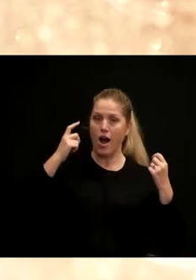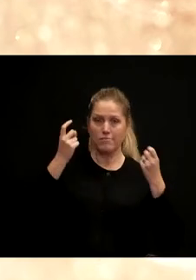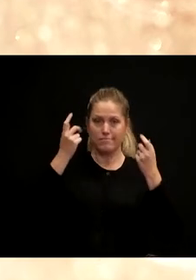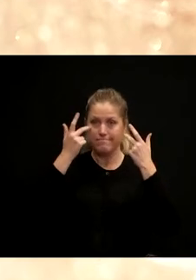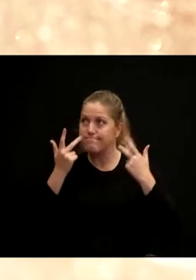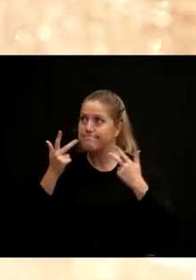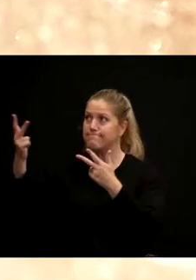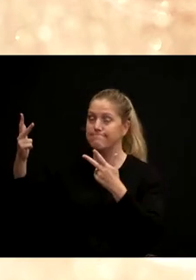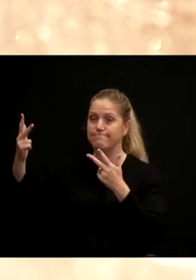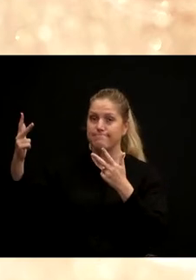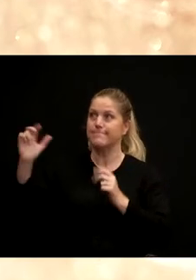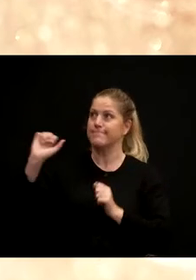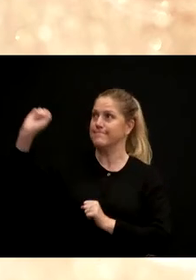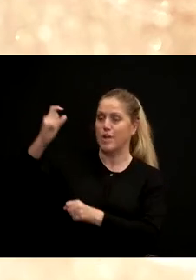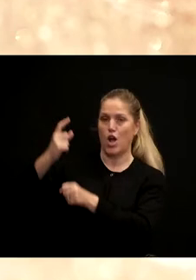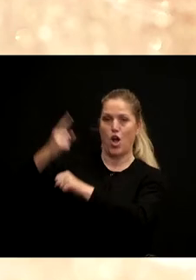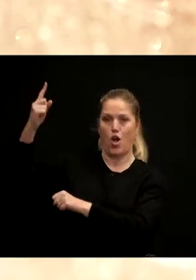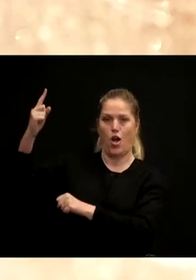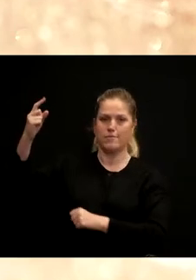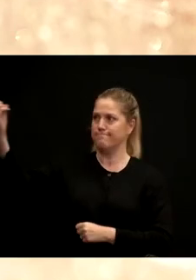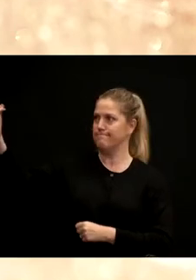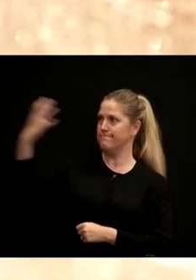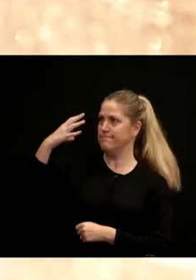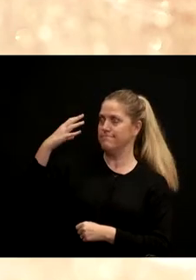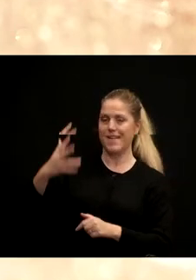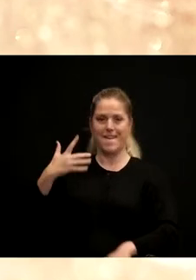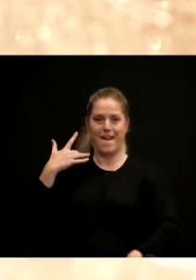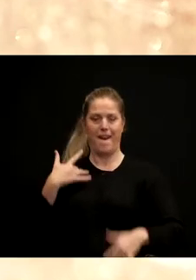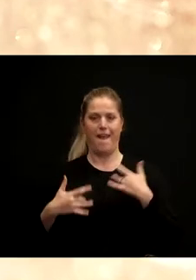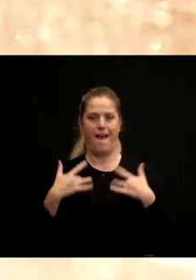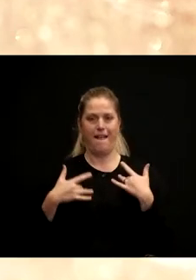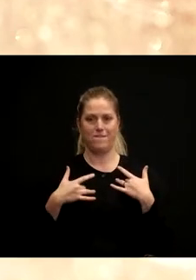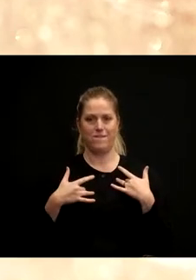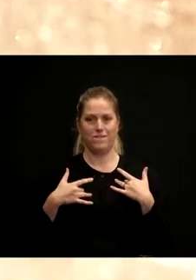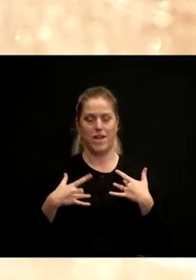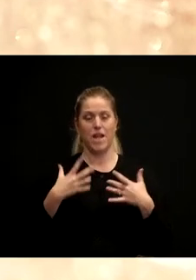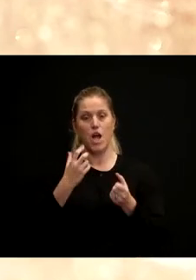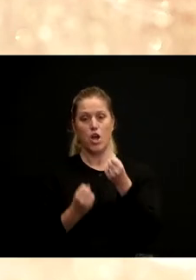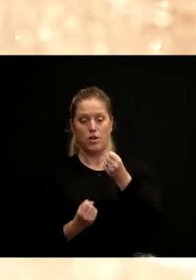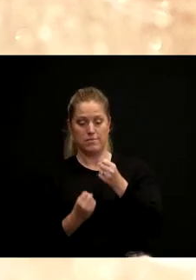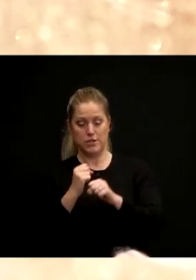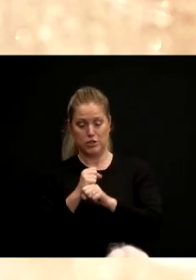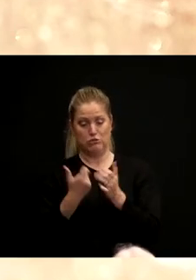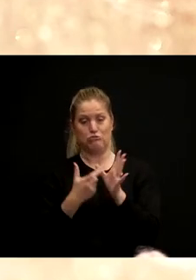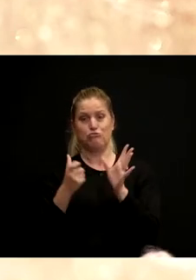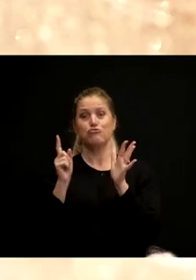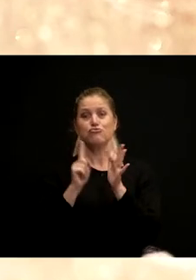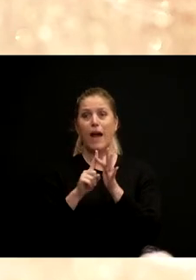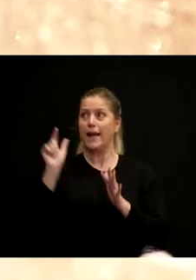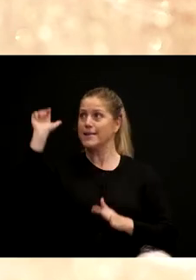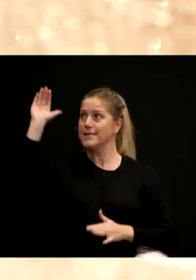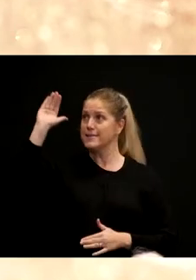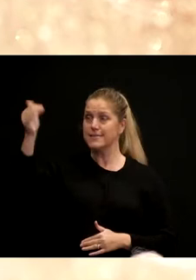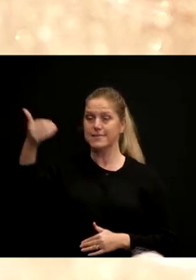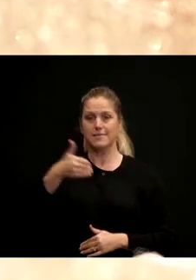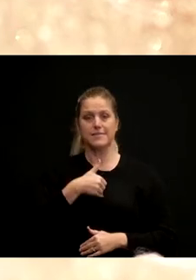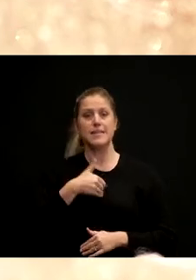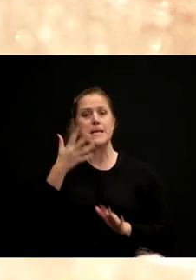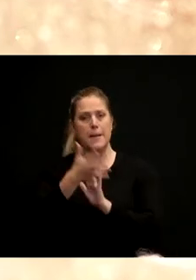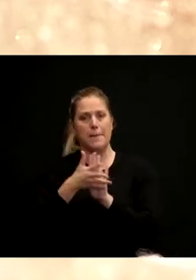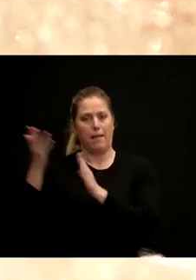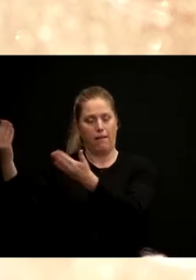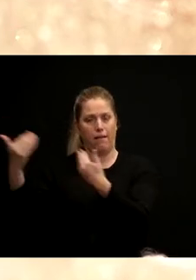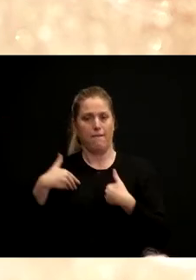as such, it gives life. Grace is creative with the life-giving love of